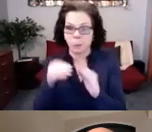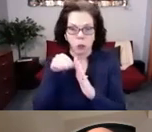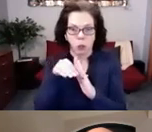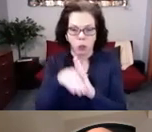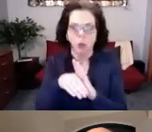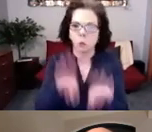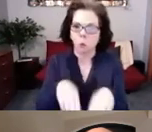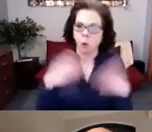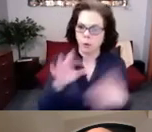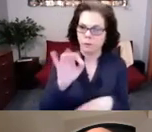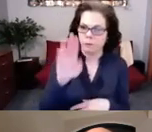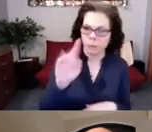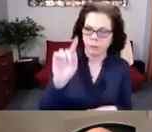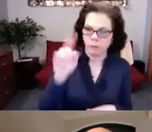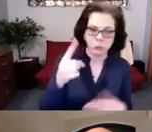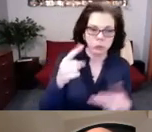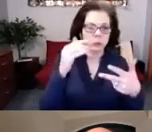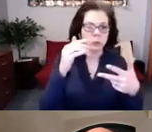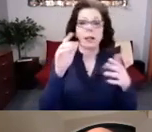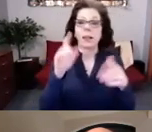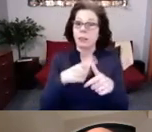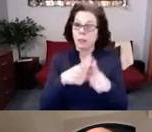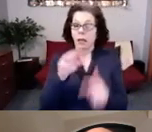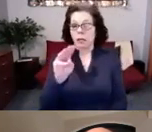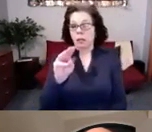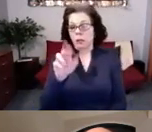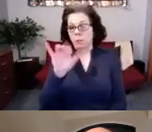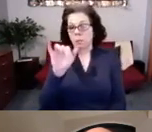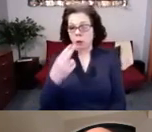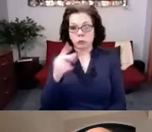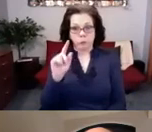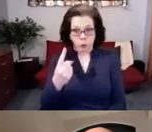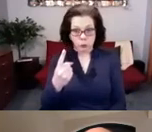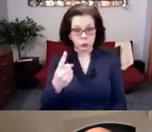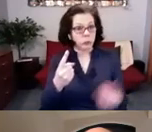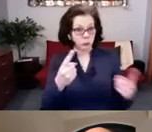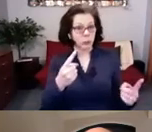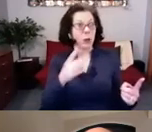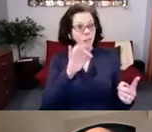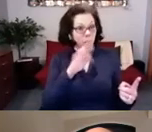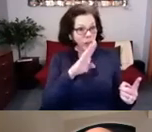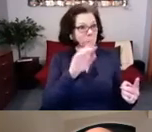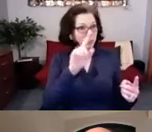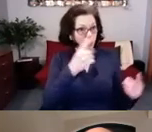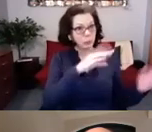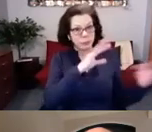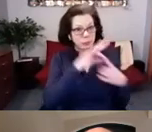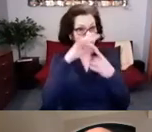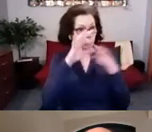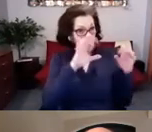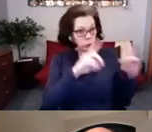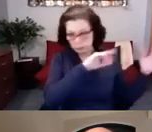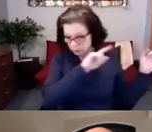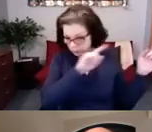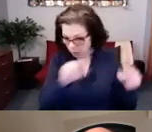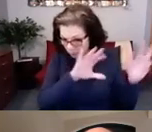1, substantially separate. Then March 1, after we bring back our substantially separate, again, if the data continues to